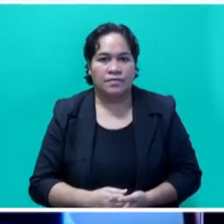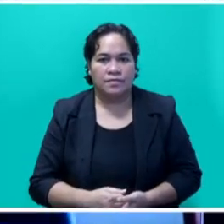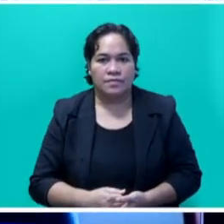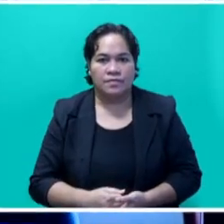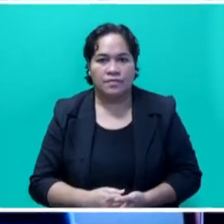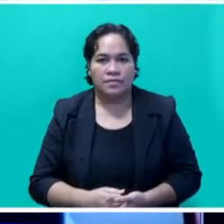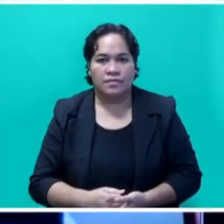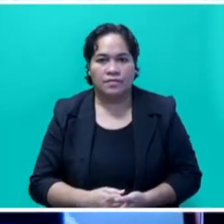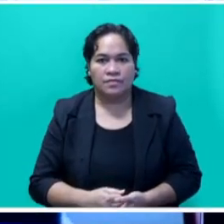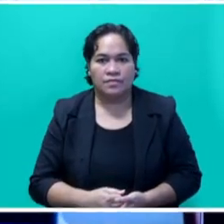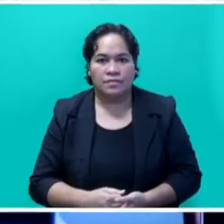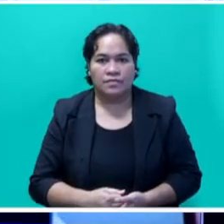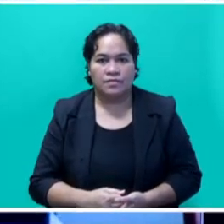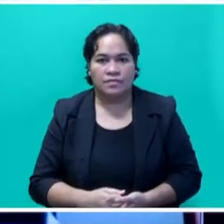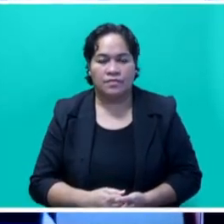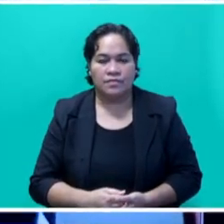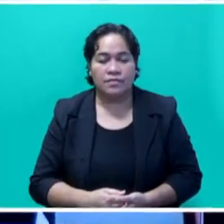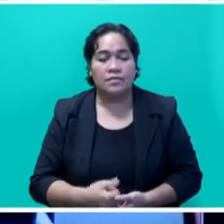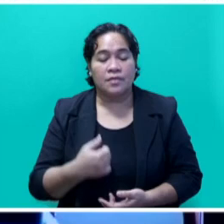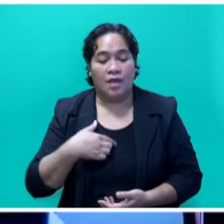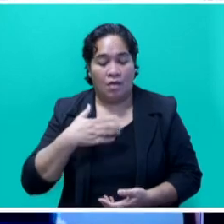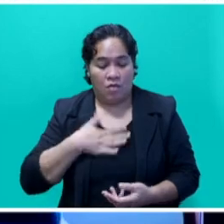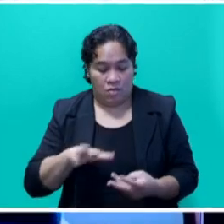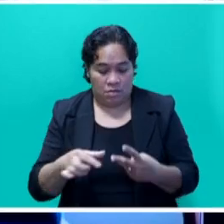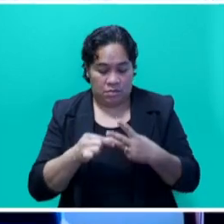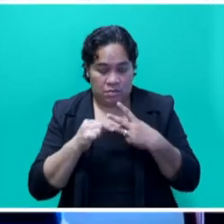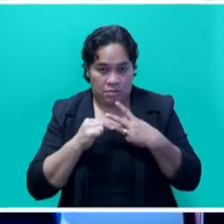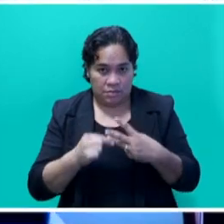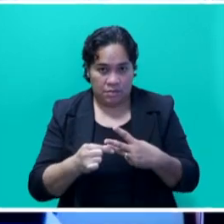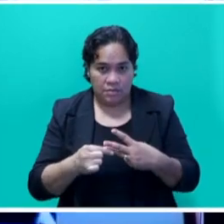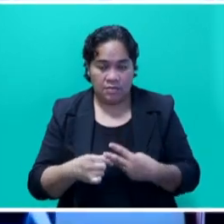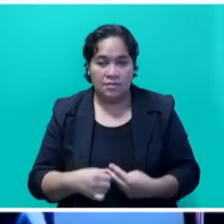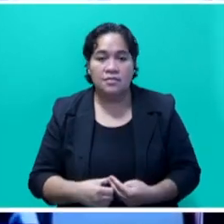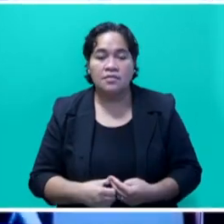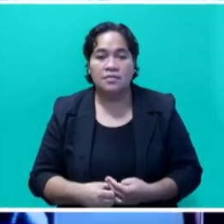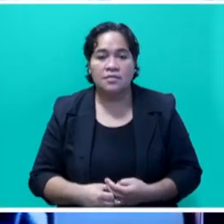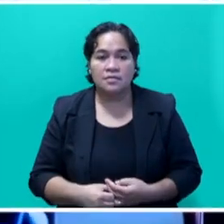that I like to make was that,